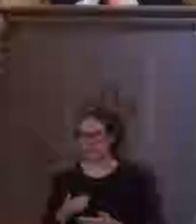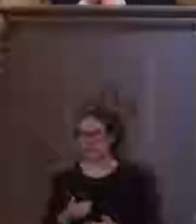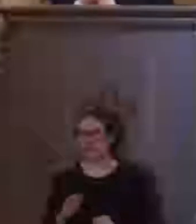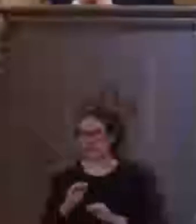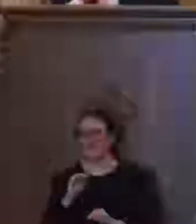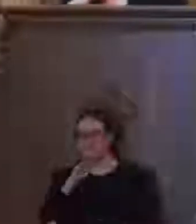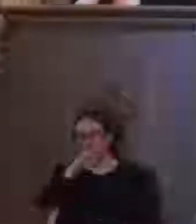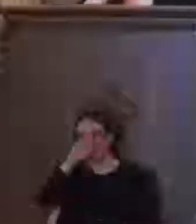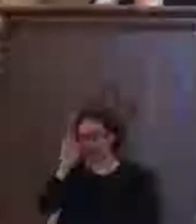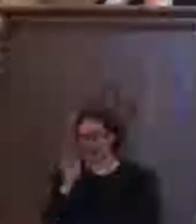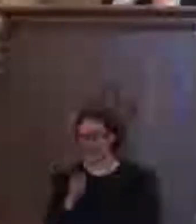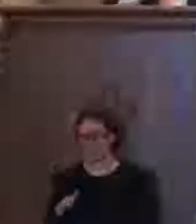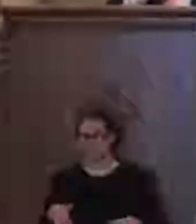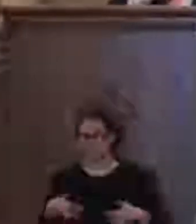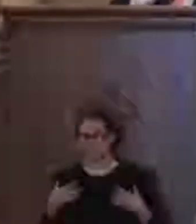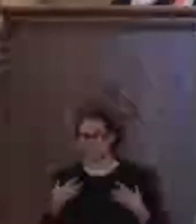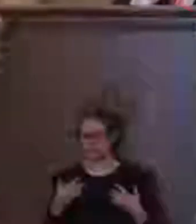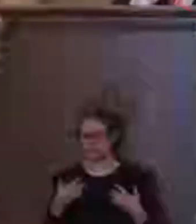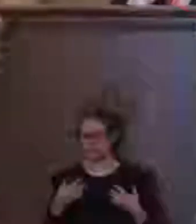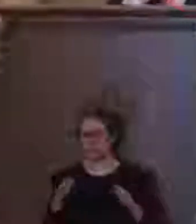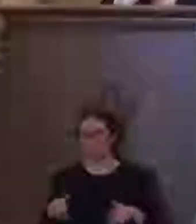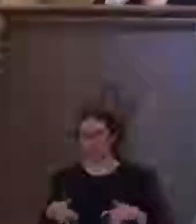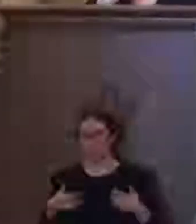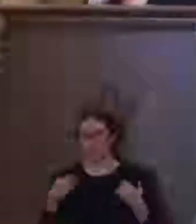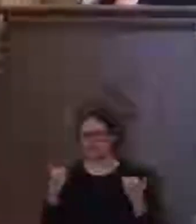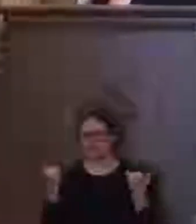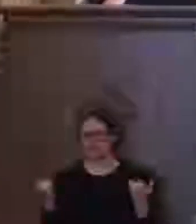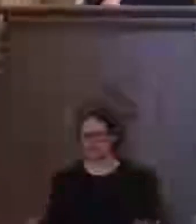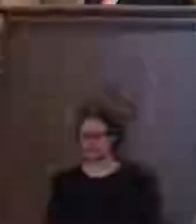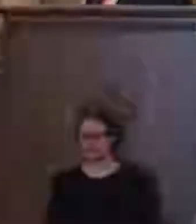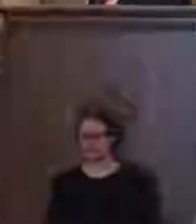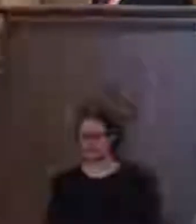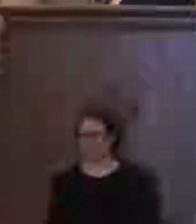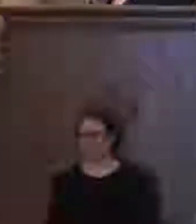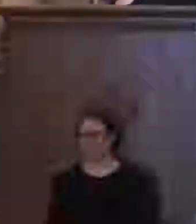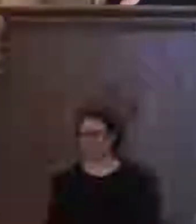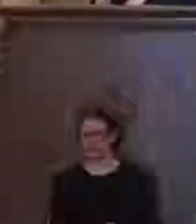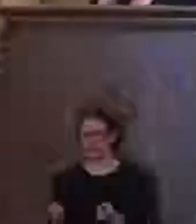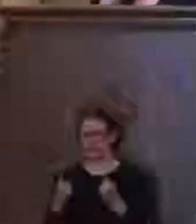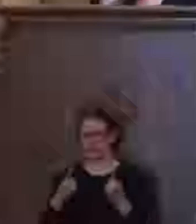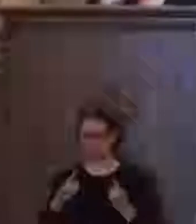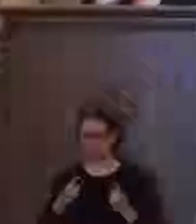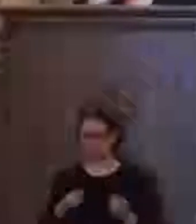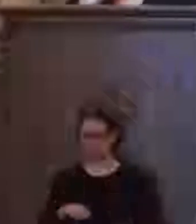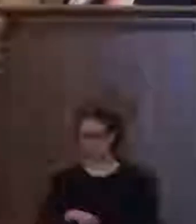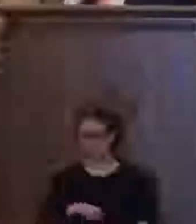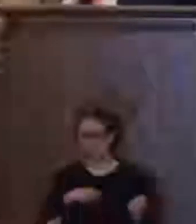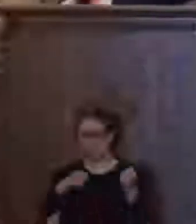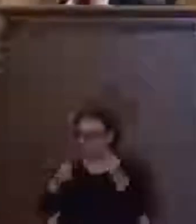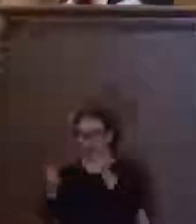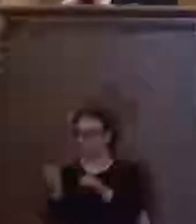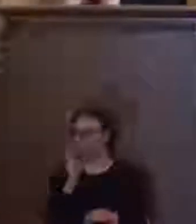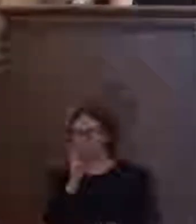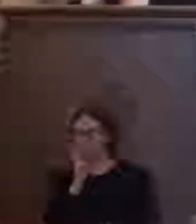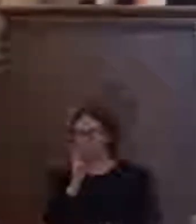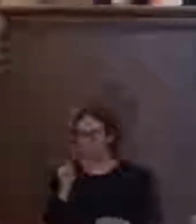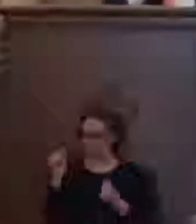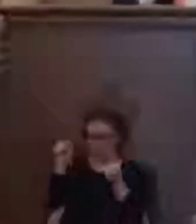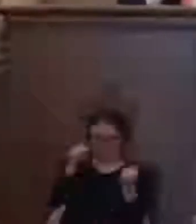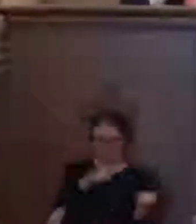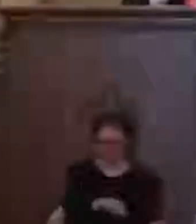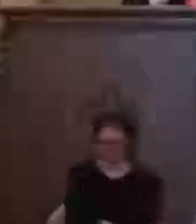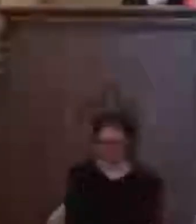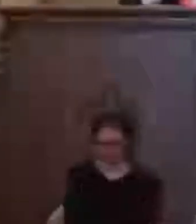I've never felt what I felt today. He said, you know, when I came up out of that water, he said, when I went in the